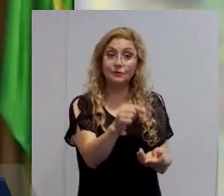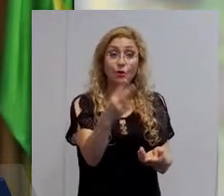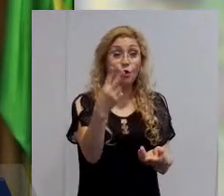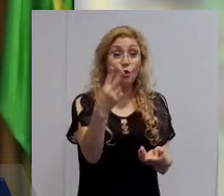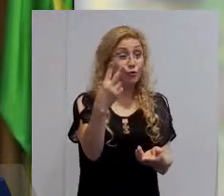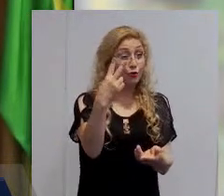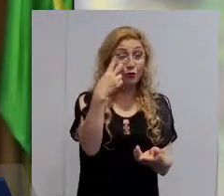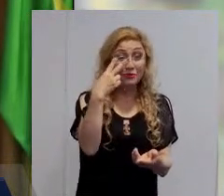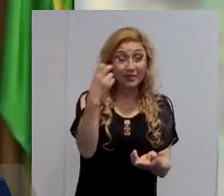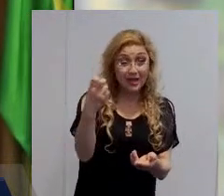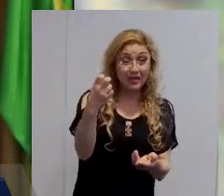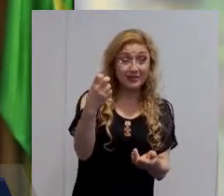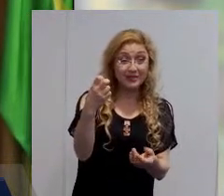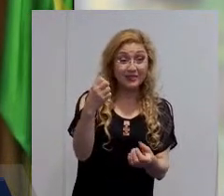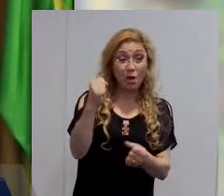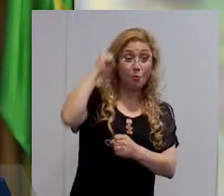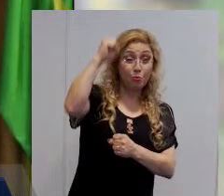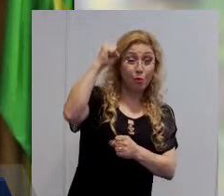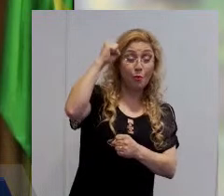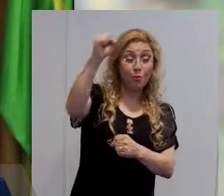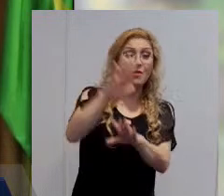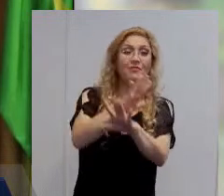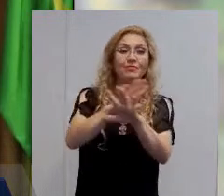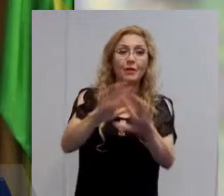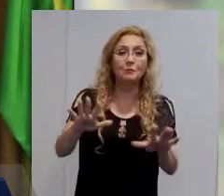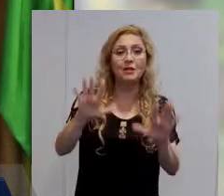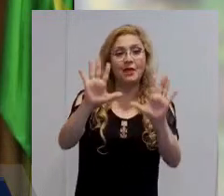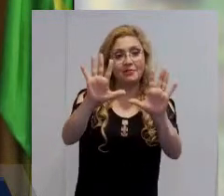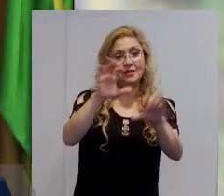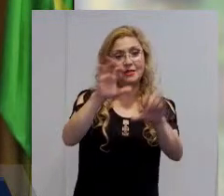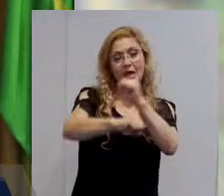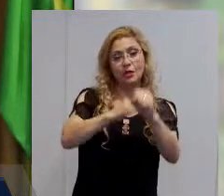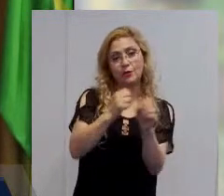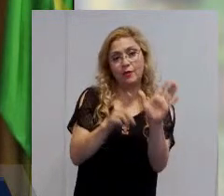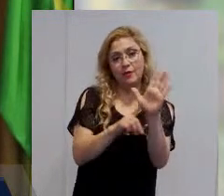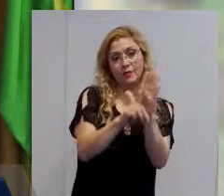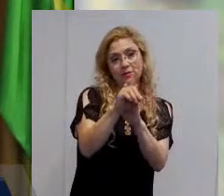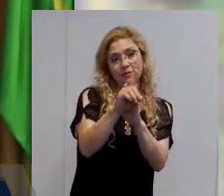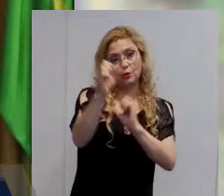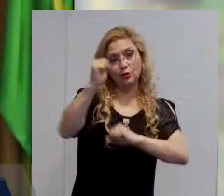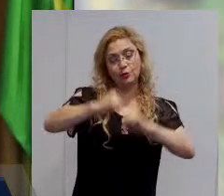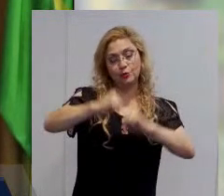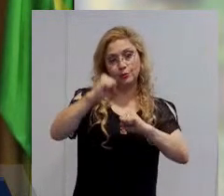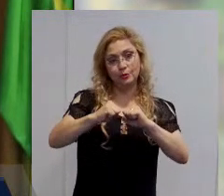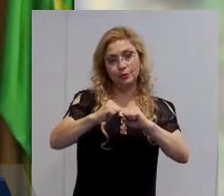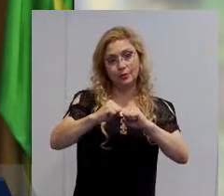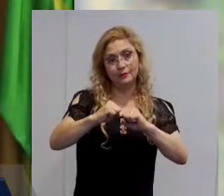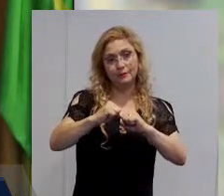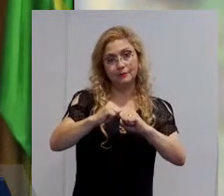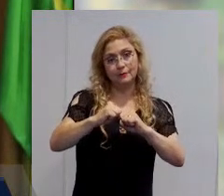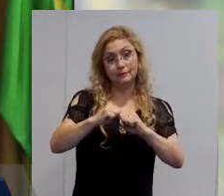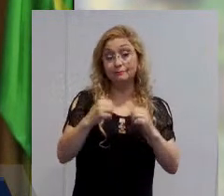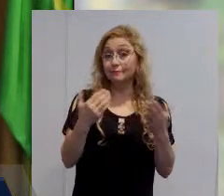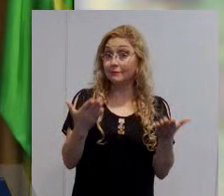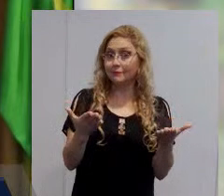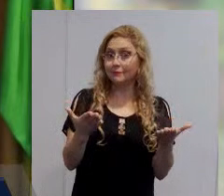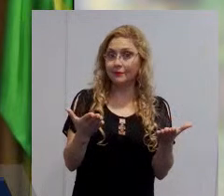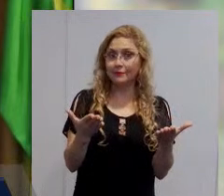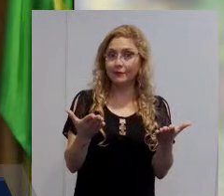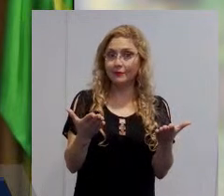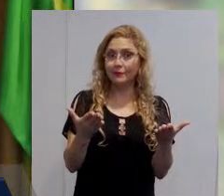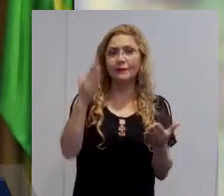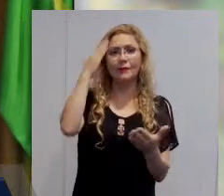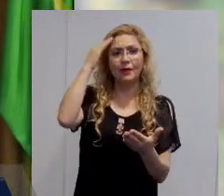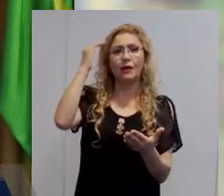there, because 2 days of strike end with 10 years of the industrial development.